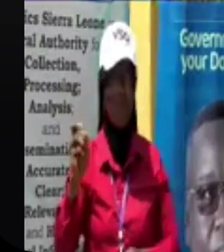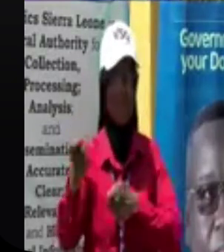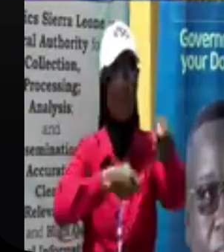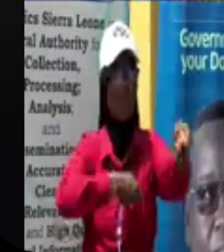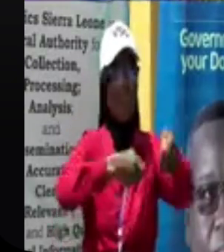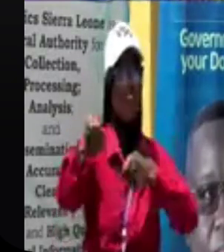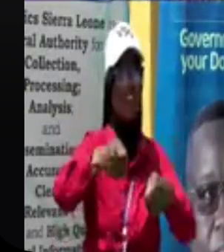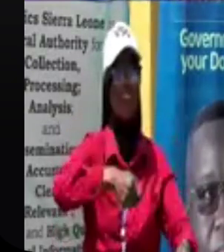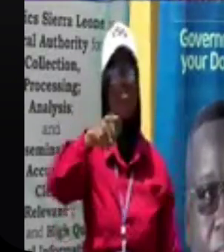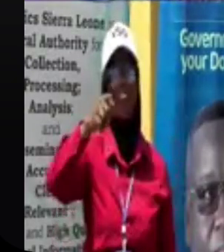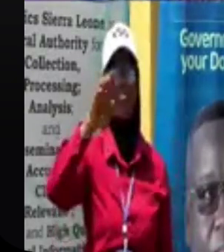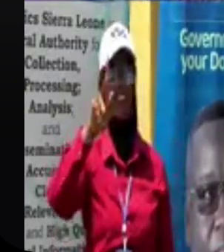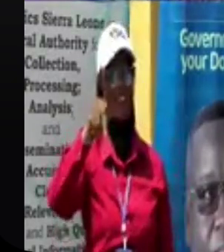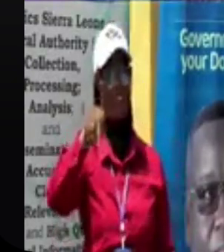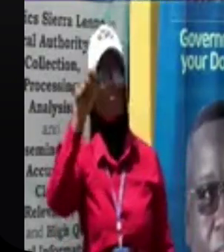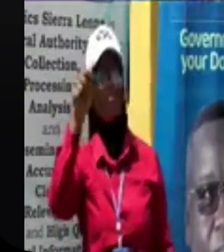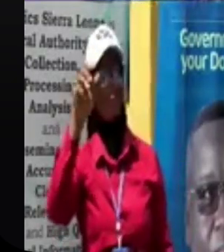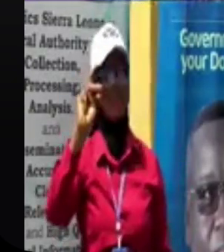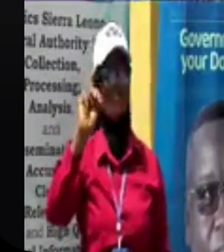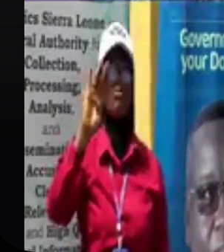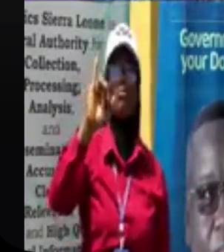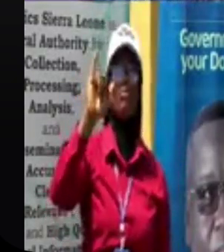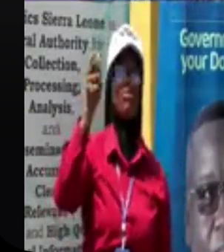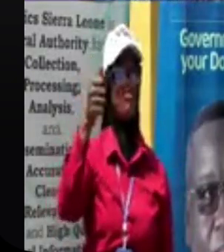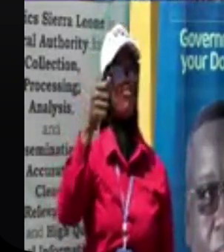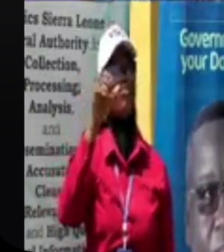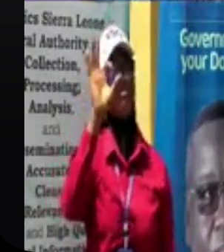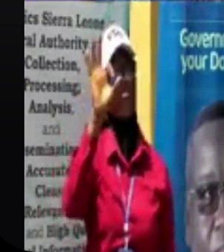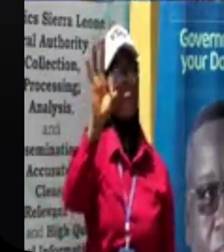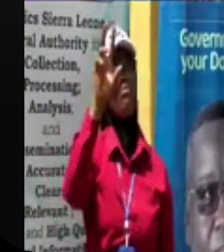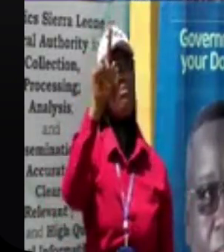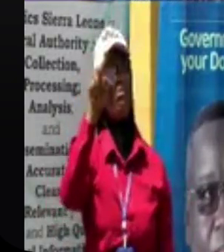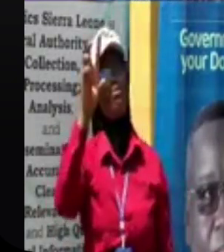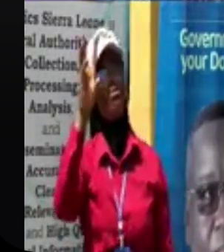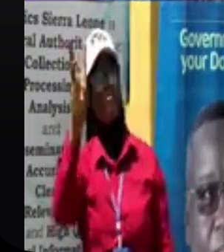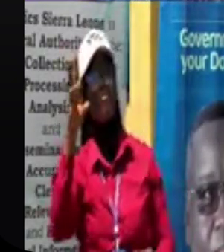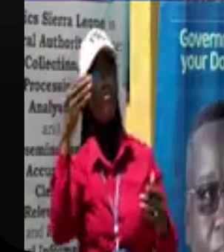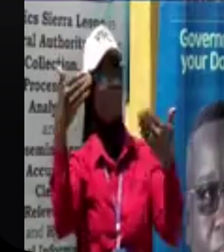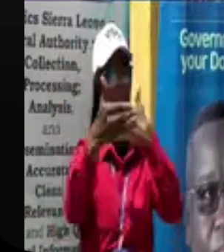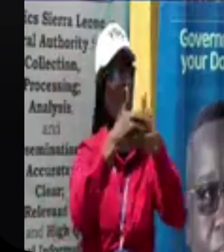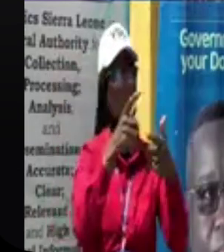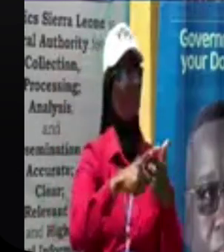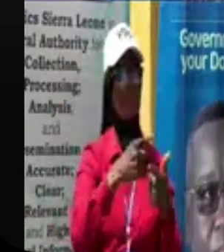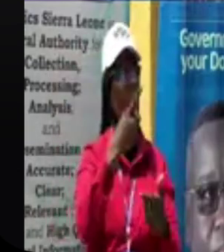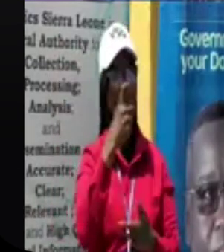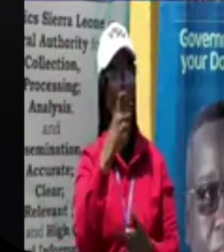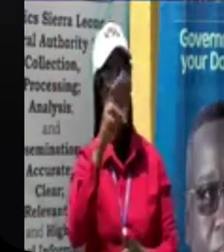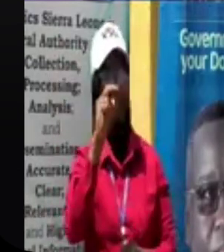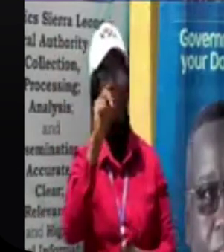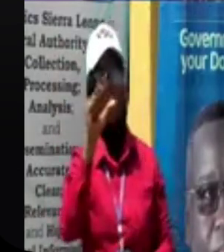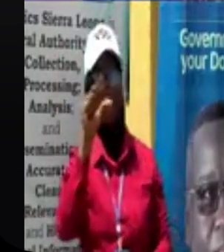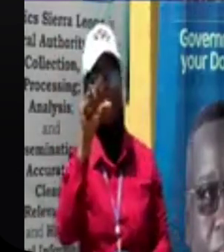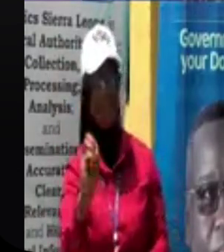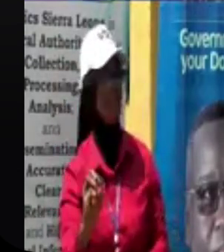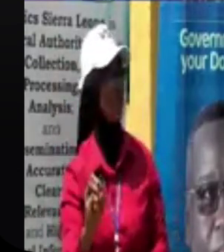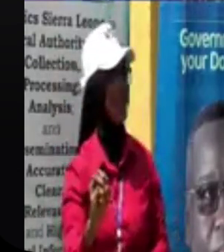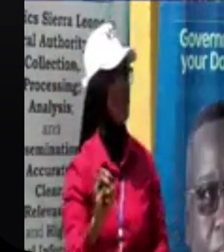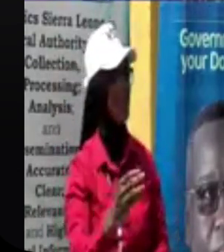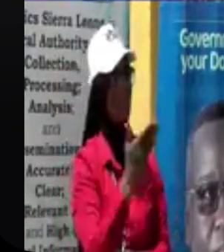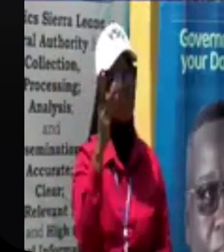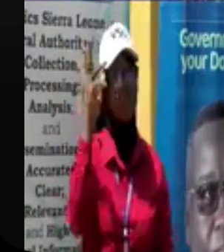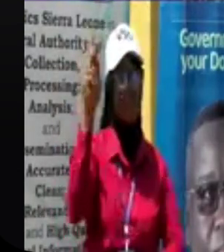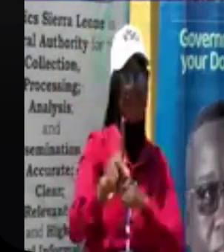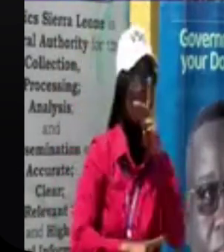stand at 96, close to 100 NGOs. Right now they work na Kambia. Then people are